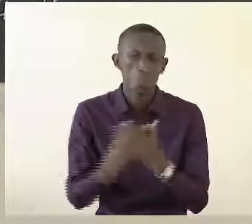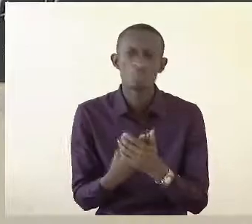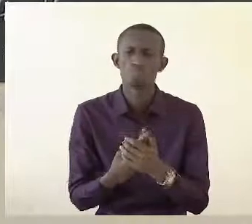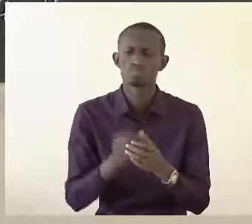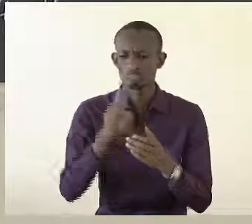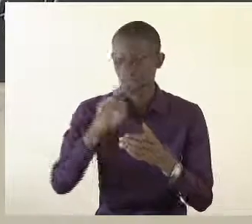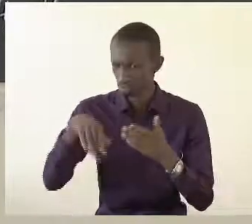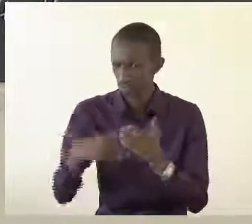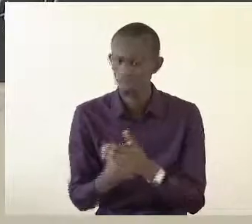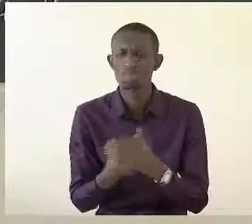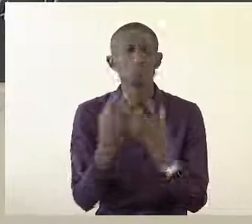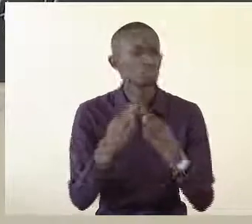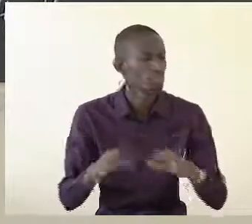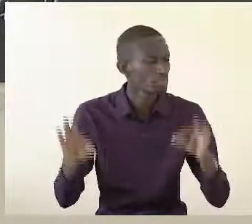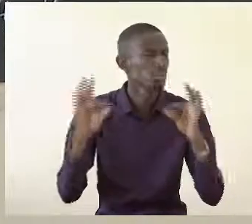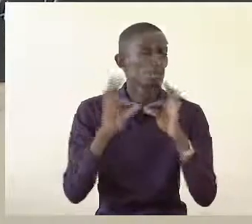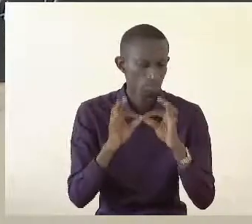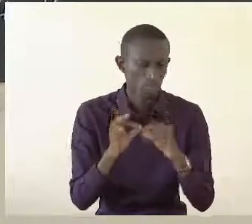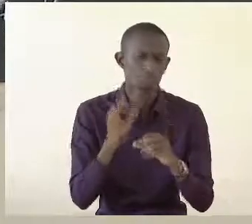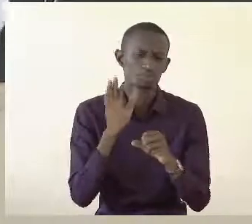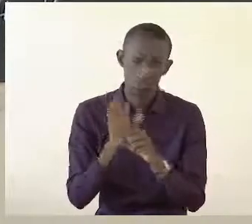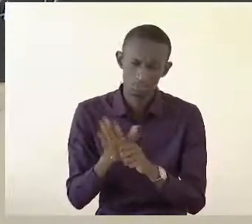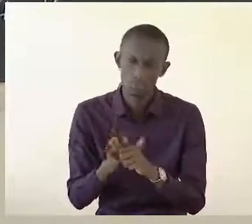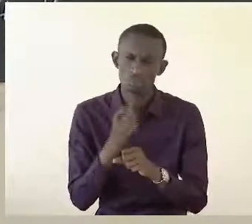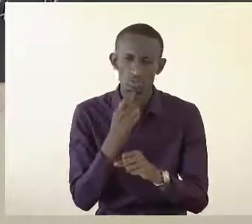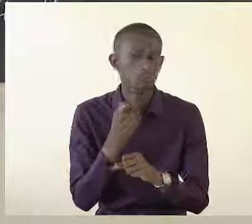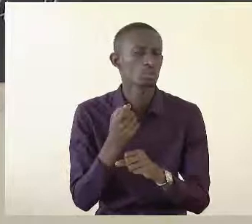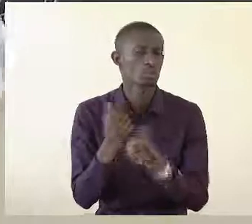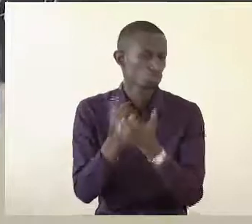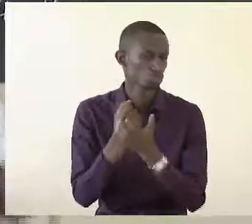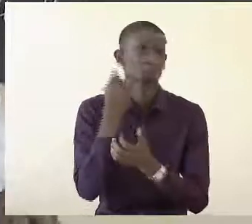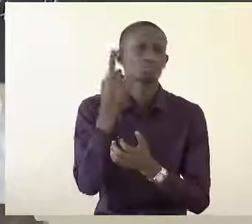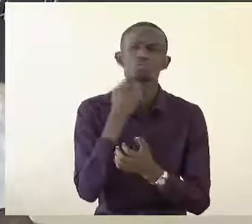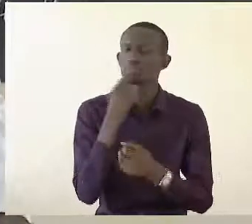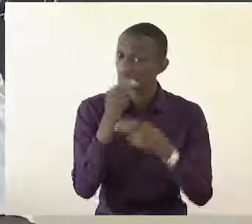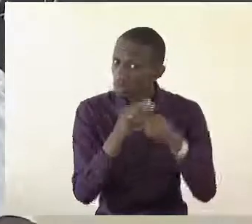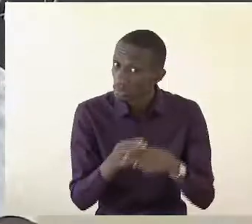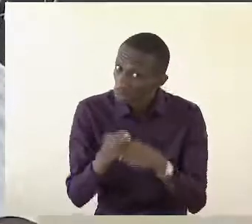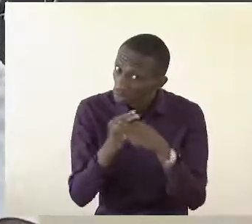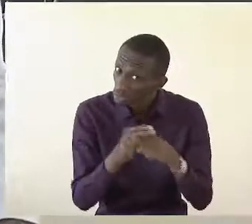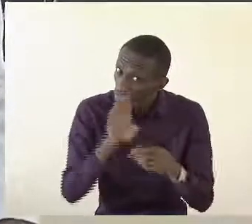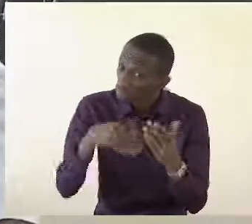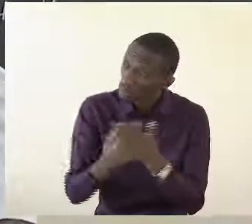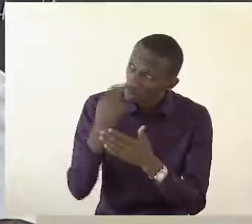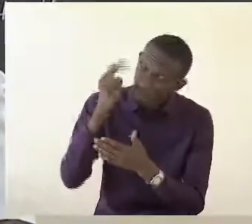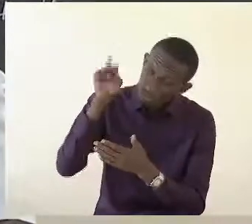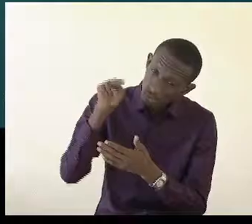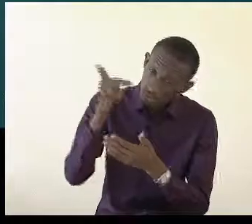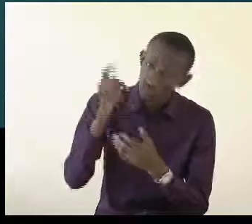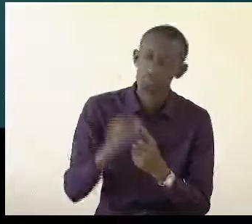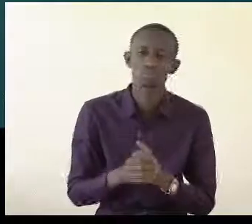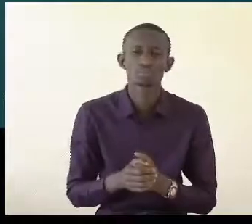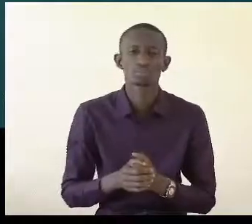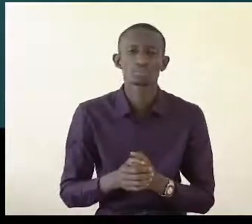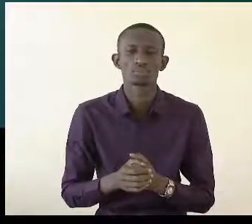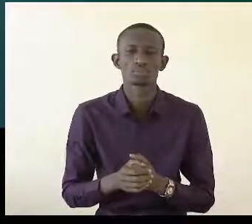very important to tell us. So we should be very careful with everything which is said there. And alcohol